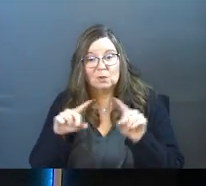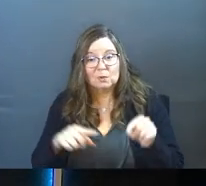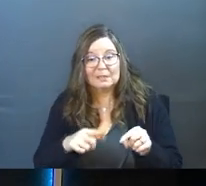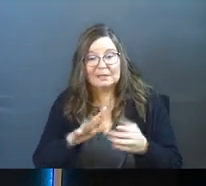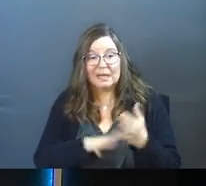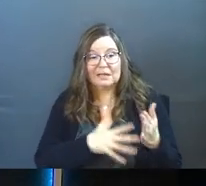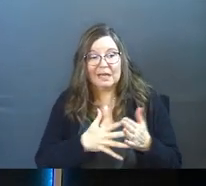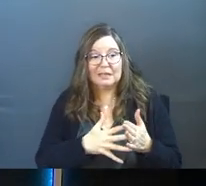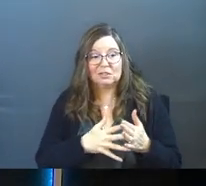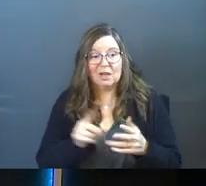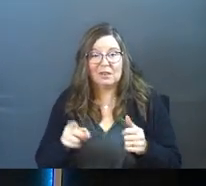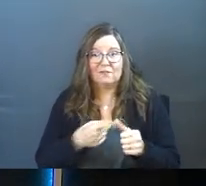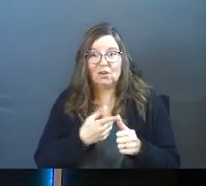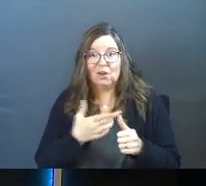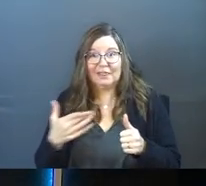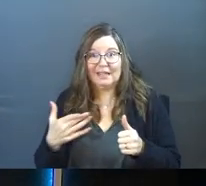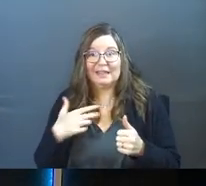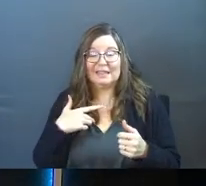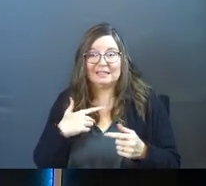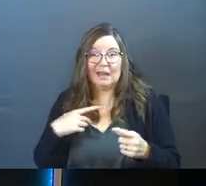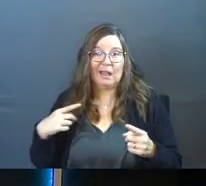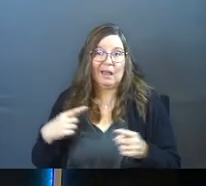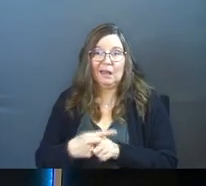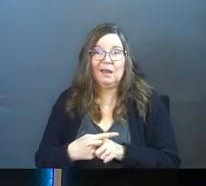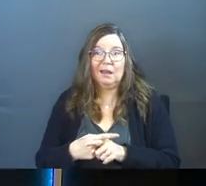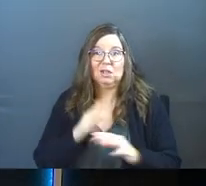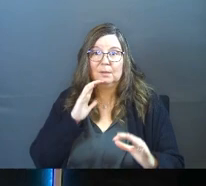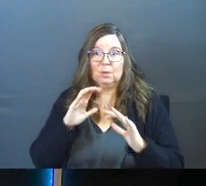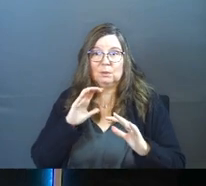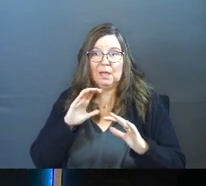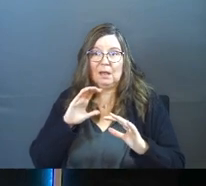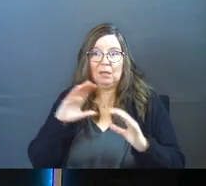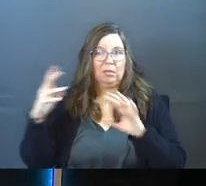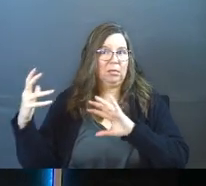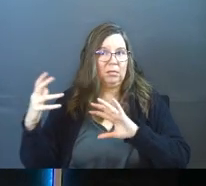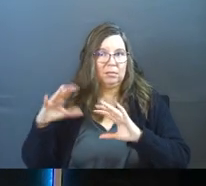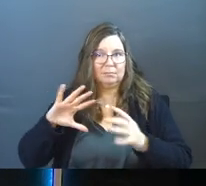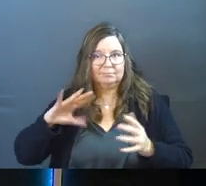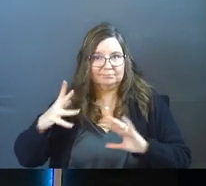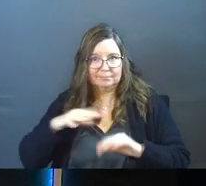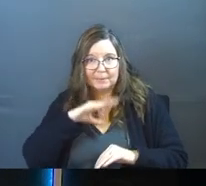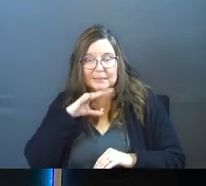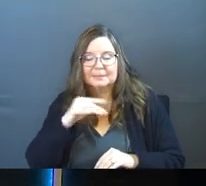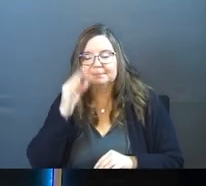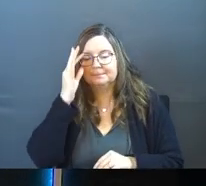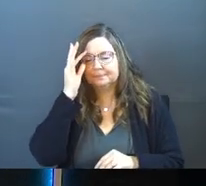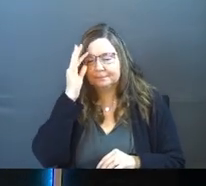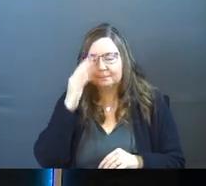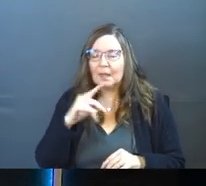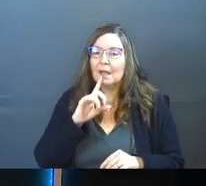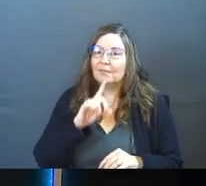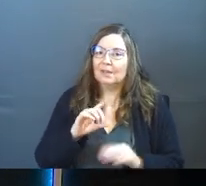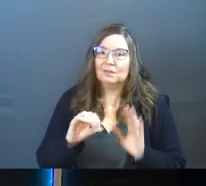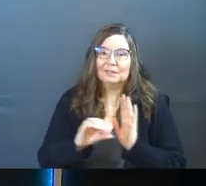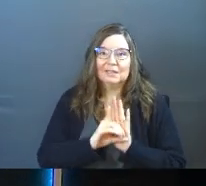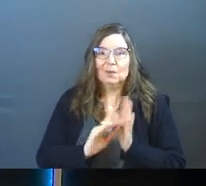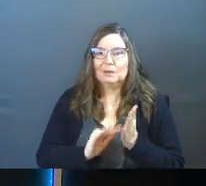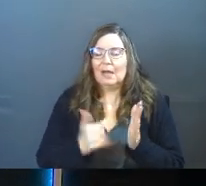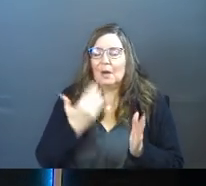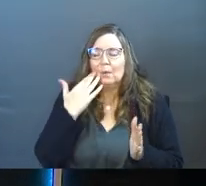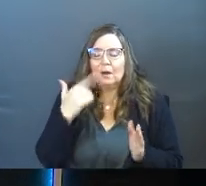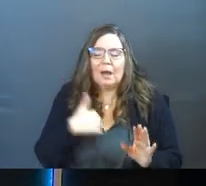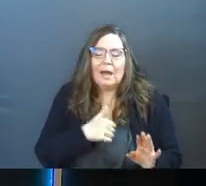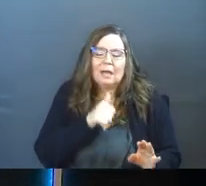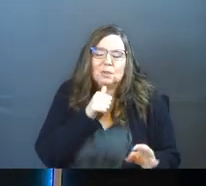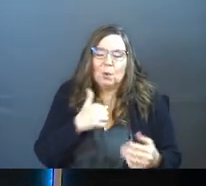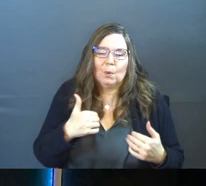screens and our schedules are the very first thing that get our communication messy. And let me tell you something. There is zero excuse. I don't want to hear,